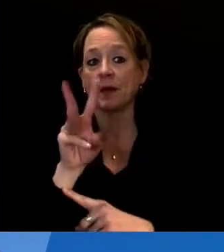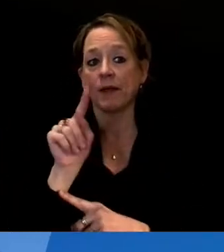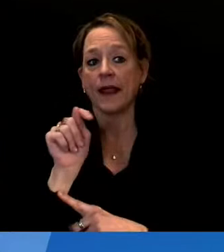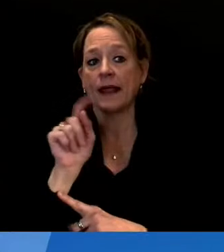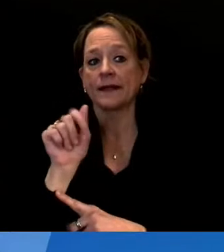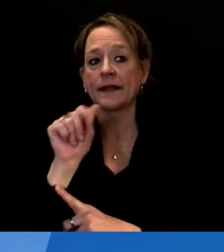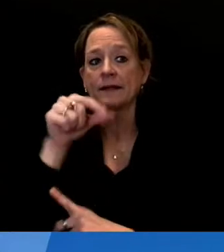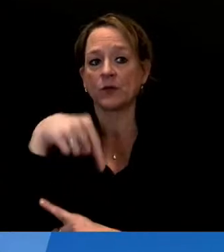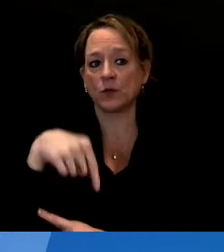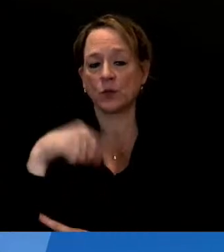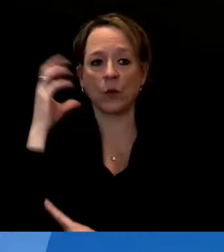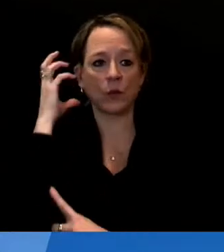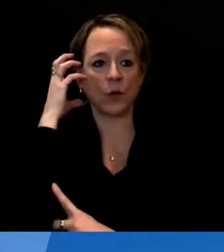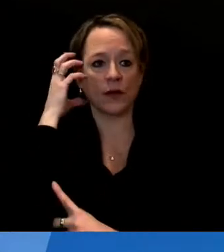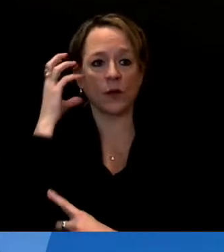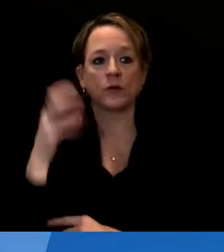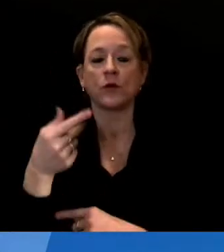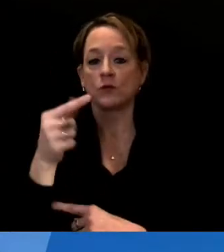Rob?